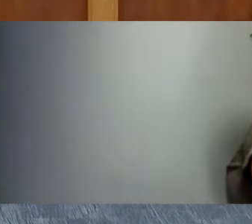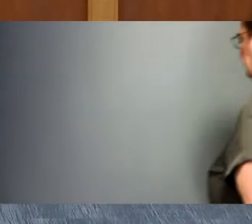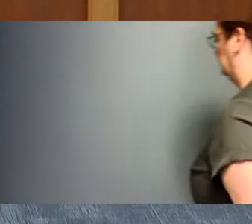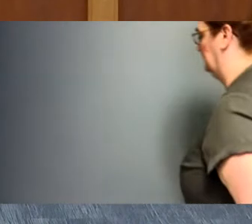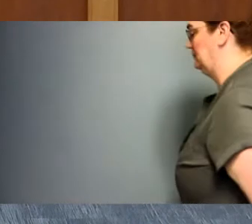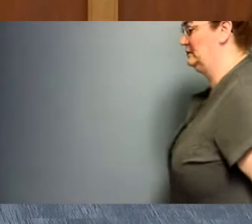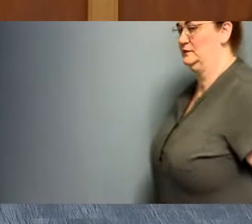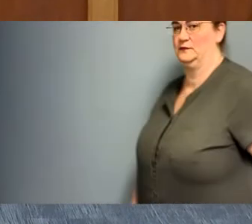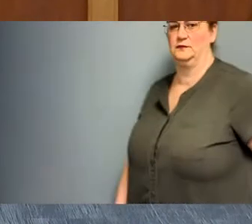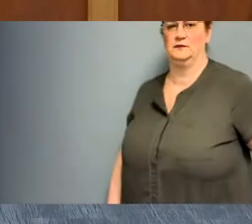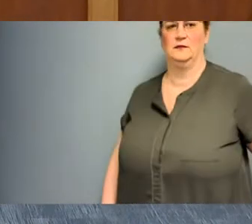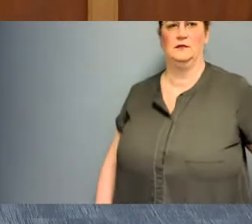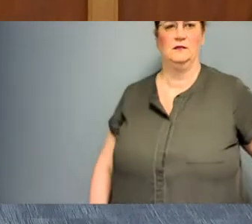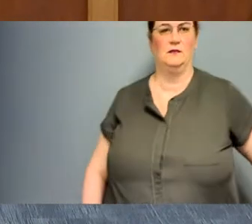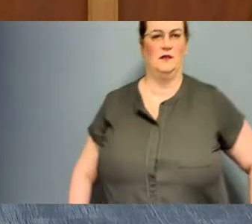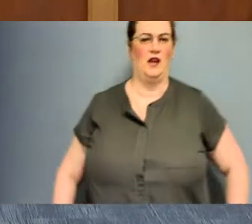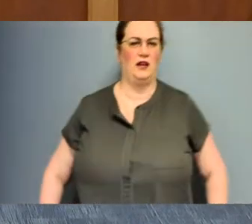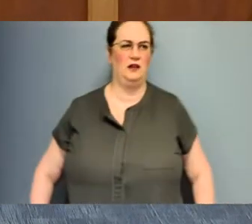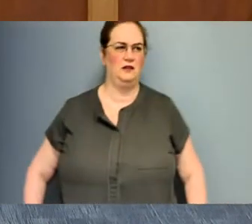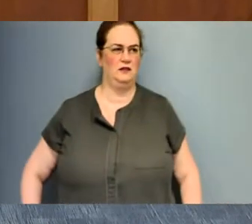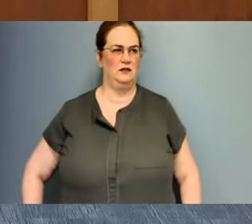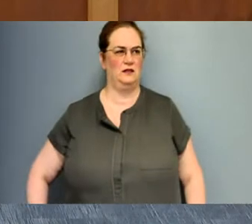Vonna Darmond?